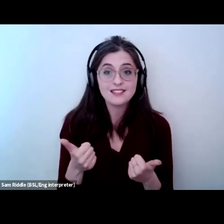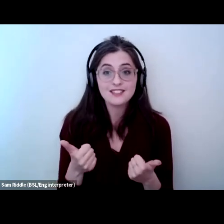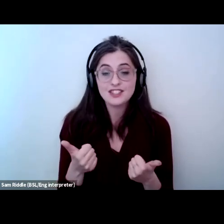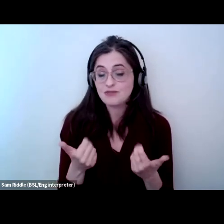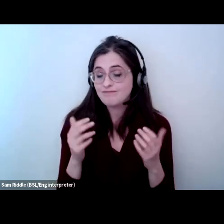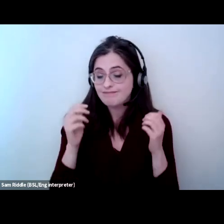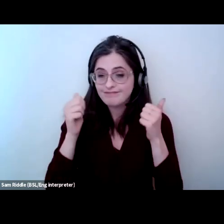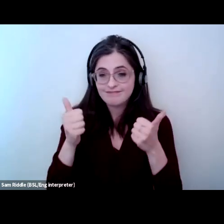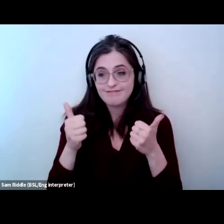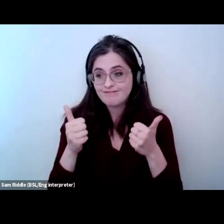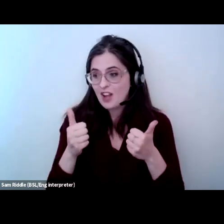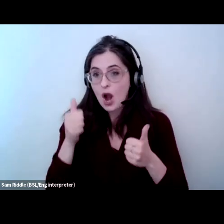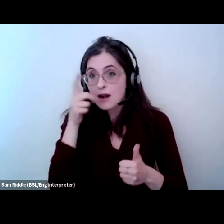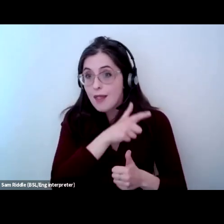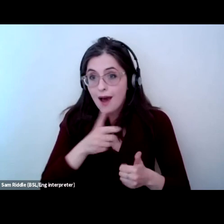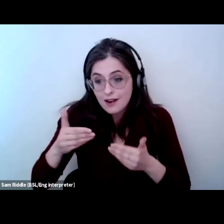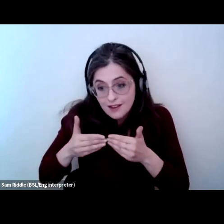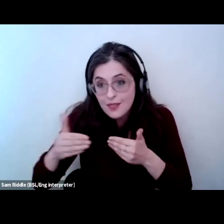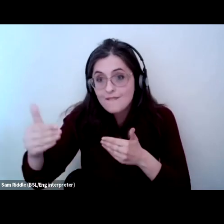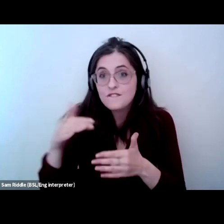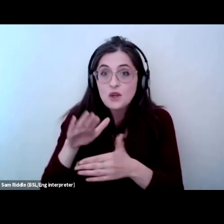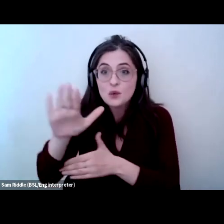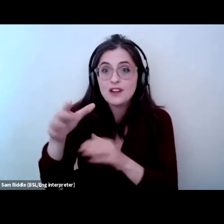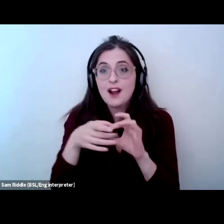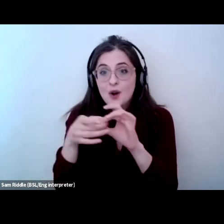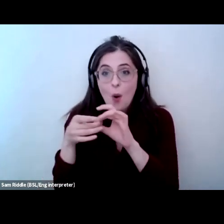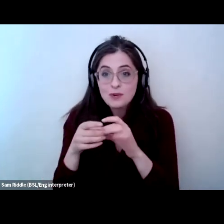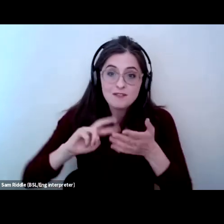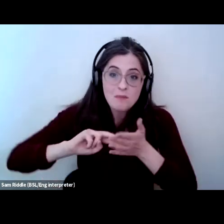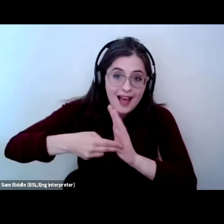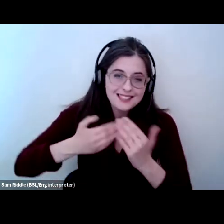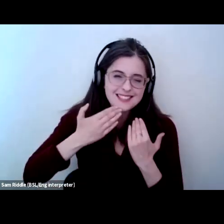in your future plans, especially if they're cooperative ones. Thank you very much. Bye-bye.